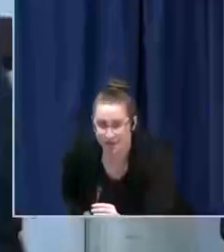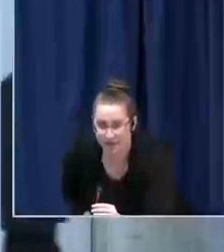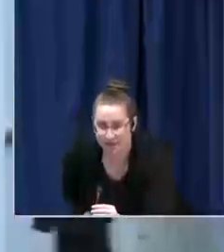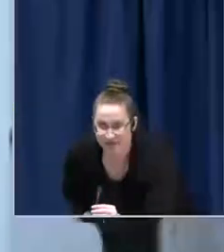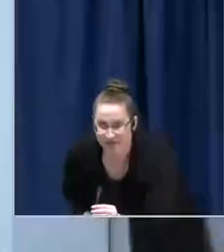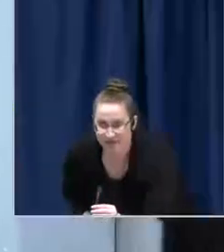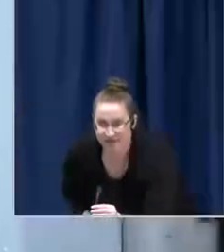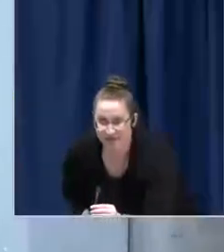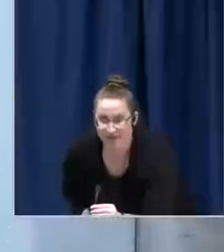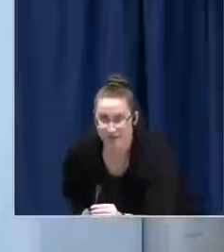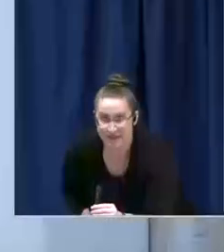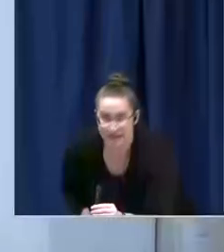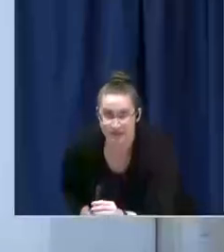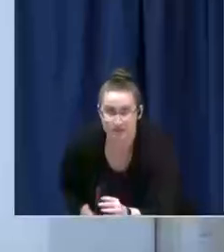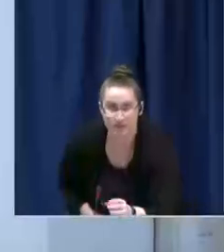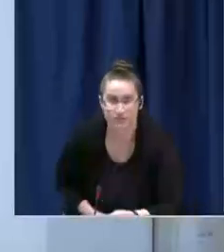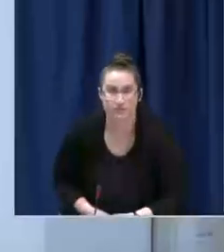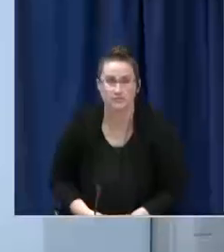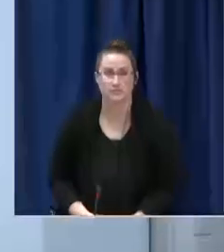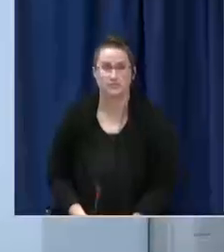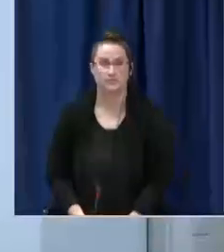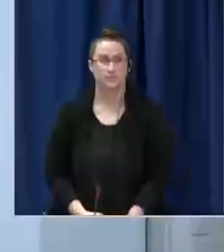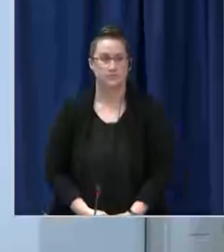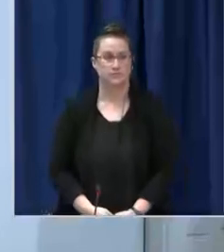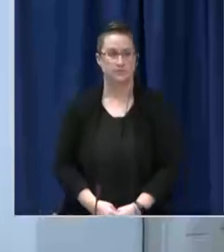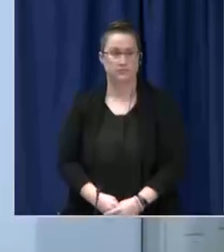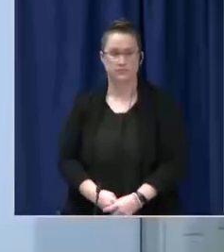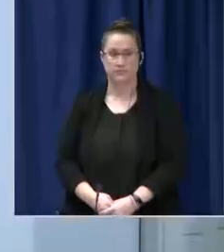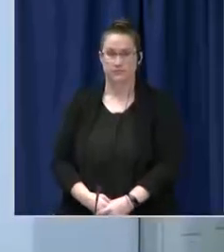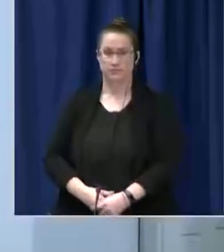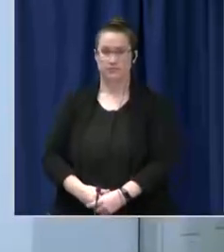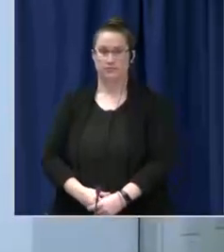U.S. Department of Education abstains.